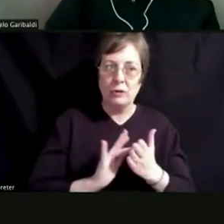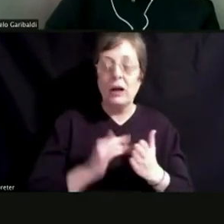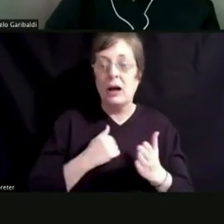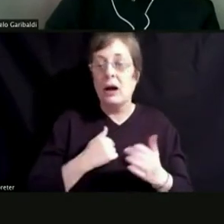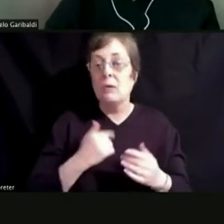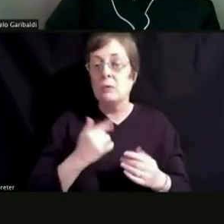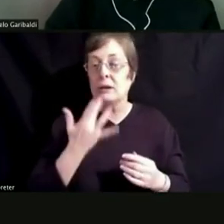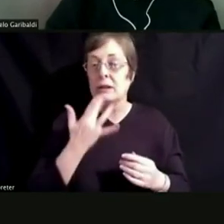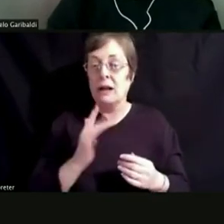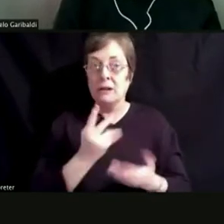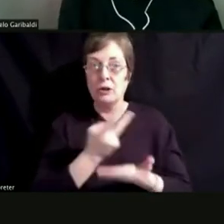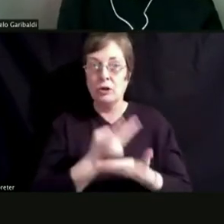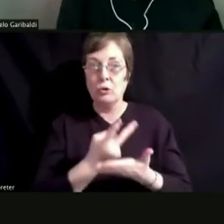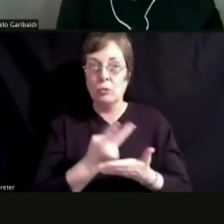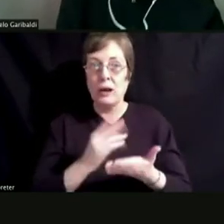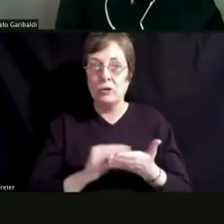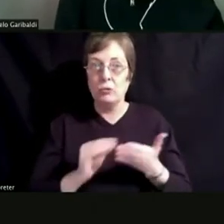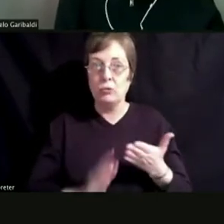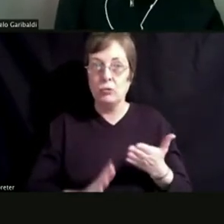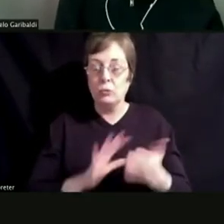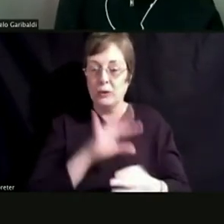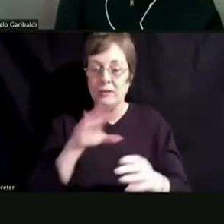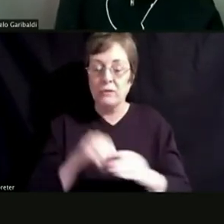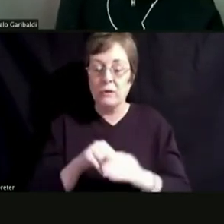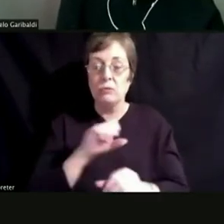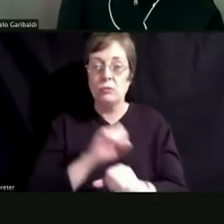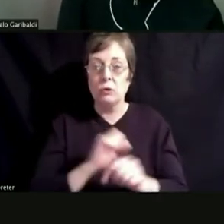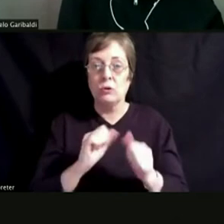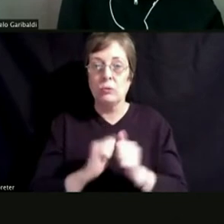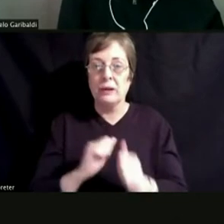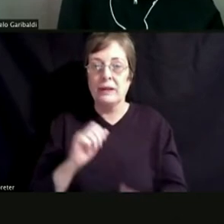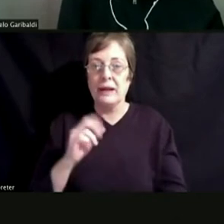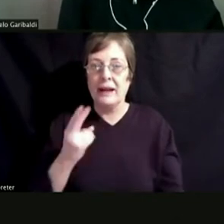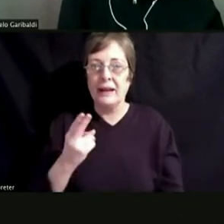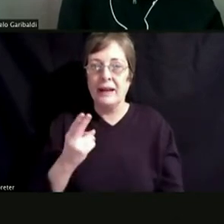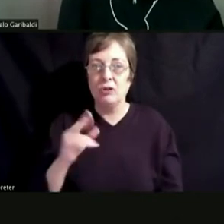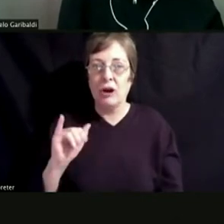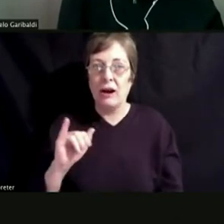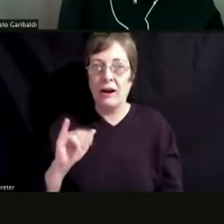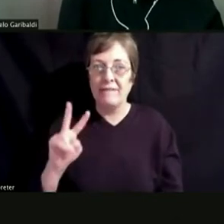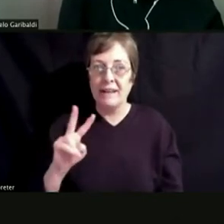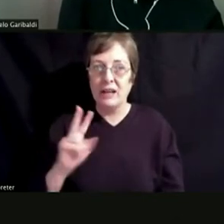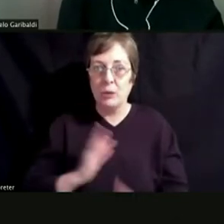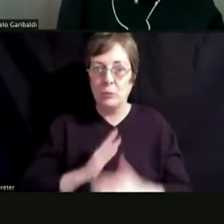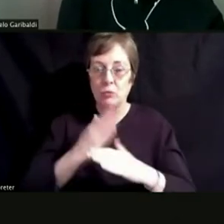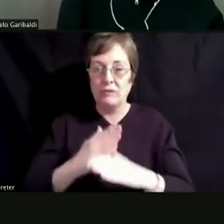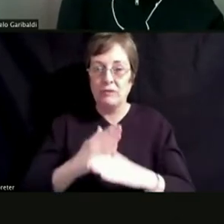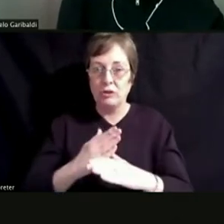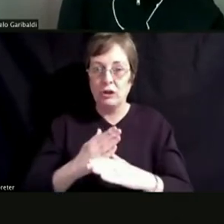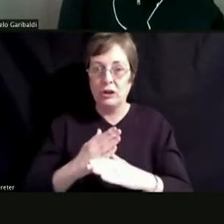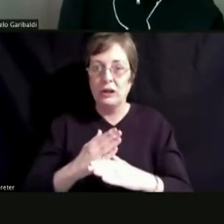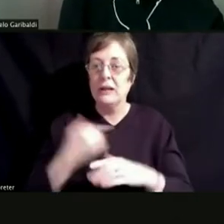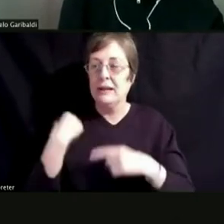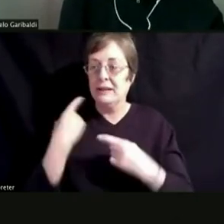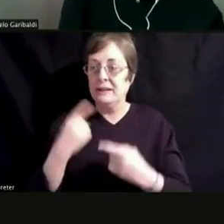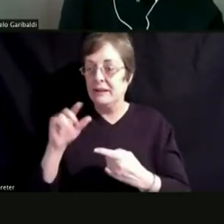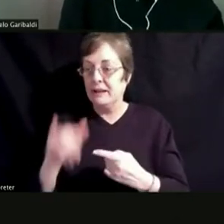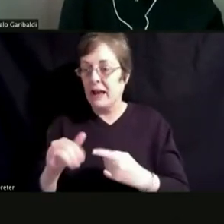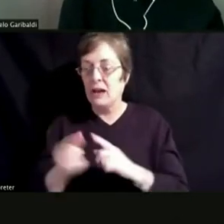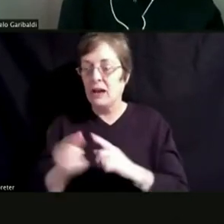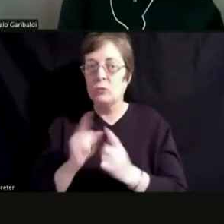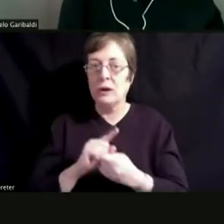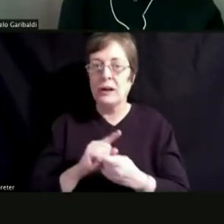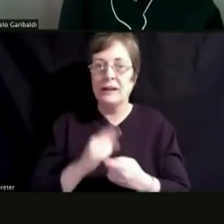student to be part of some work for HIV prevention that actually since has been translated into phase 1